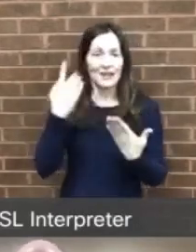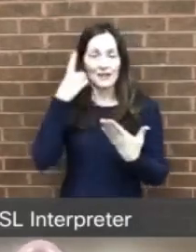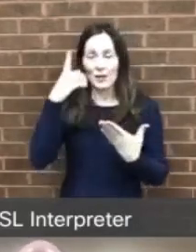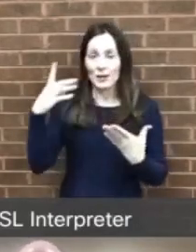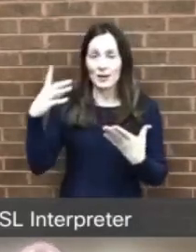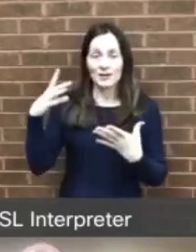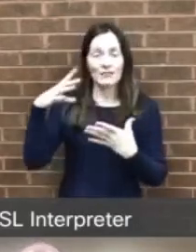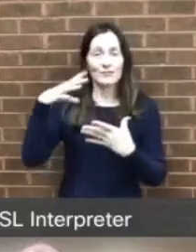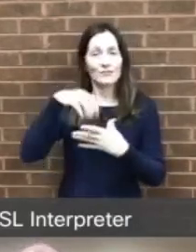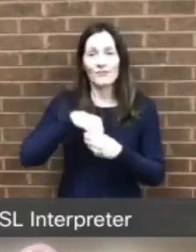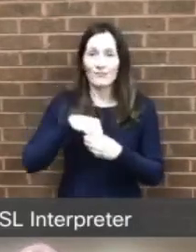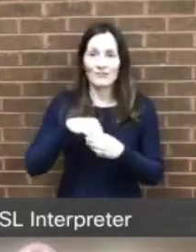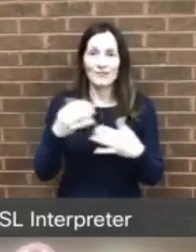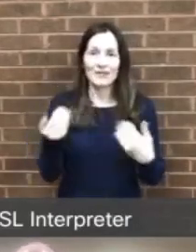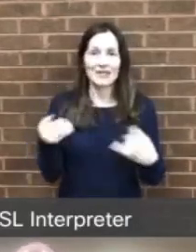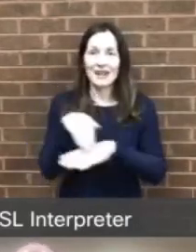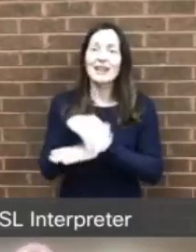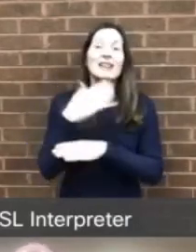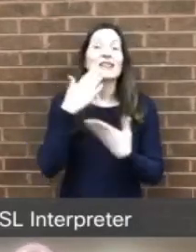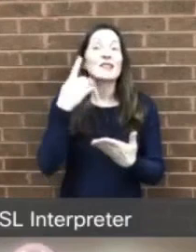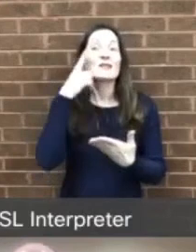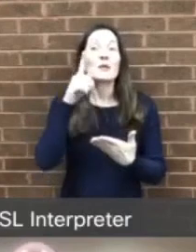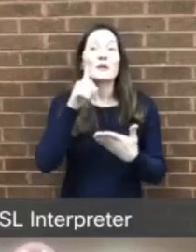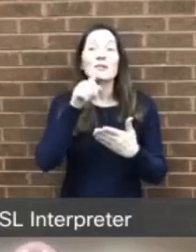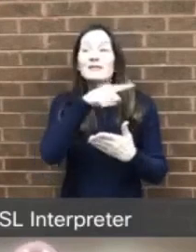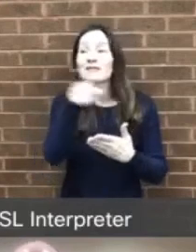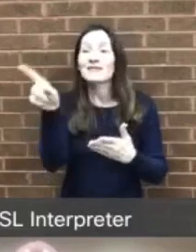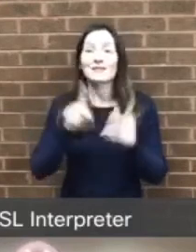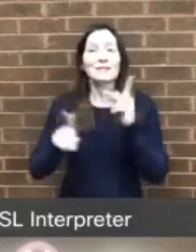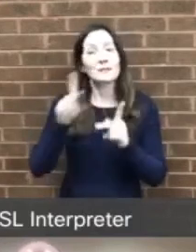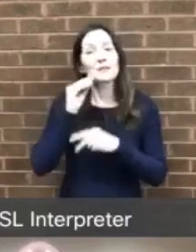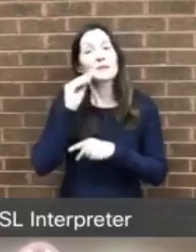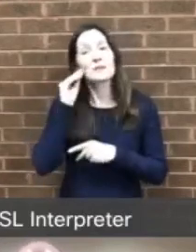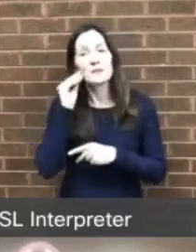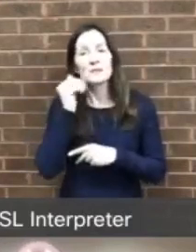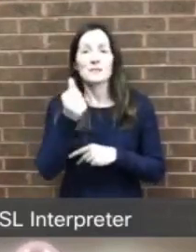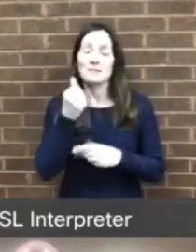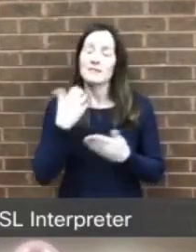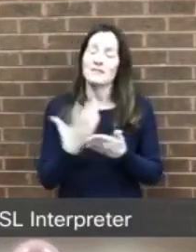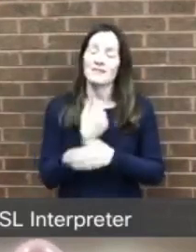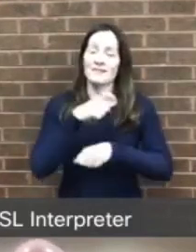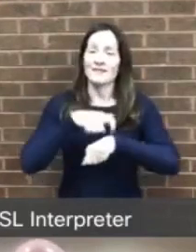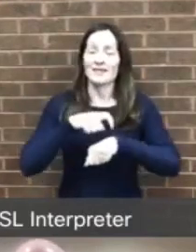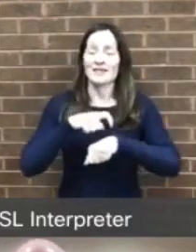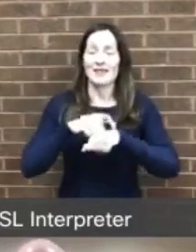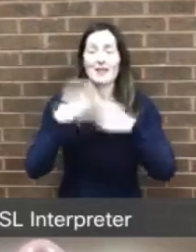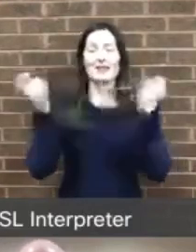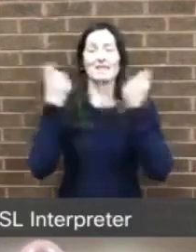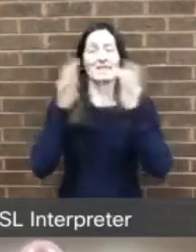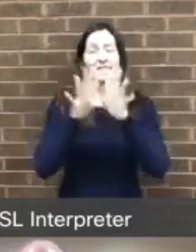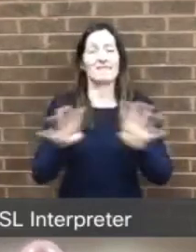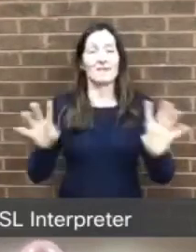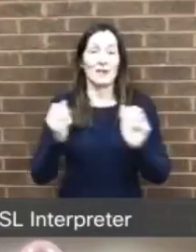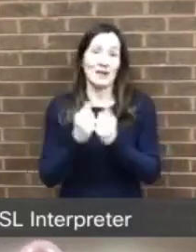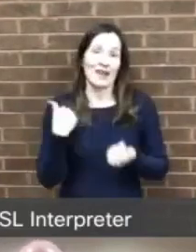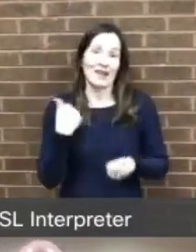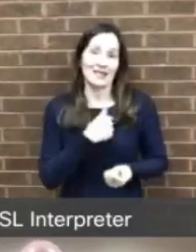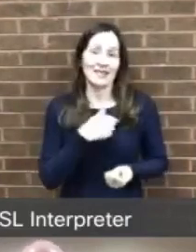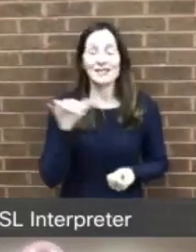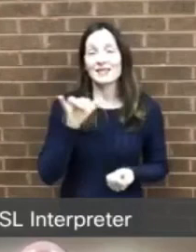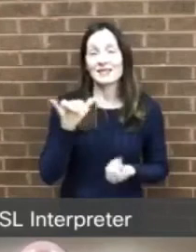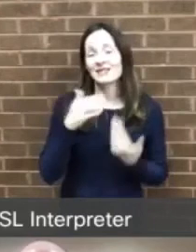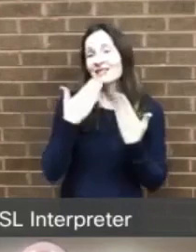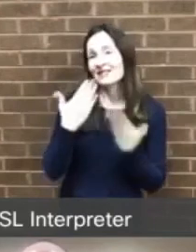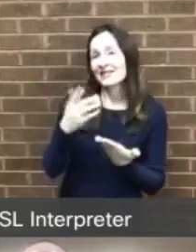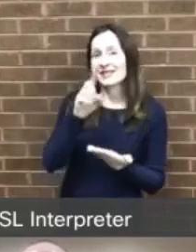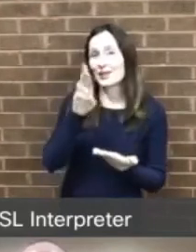at home who spent some of your time celebrating this holiday of lights together with us. Again, to Dr. Ball and Howard County